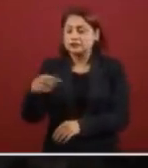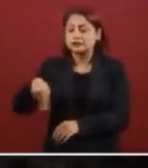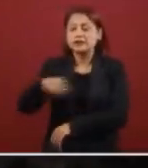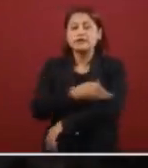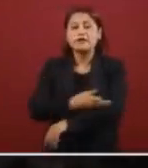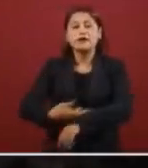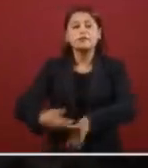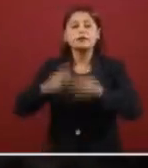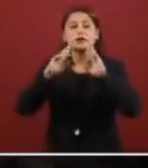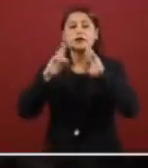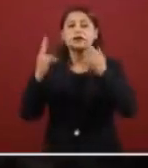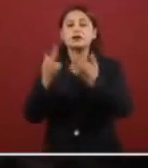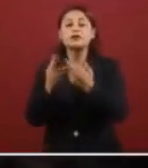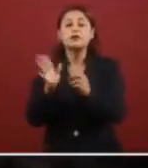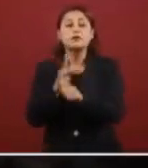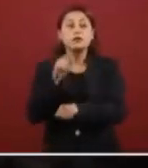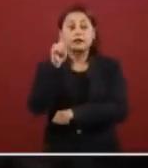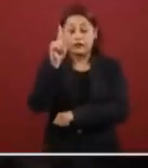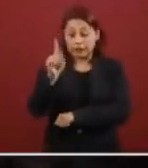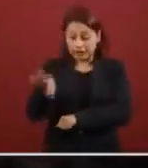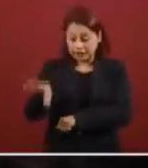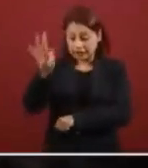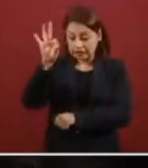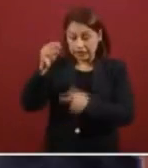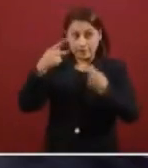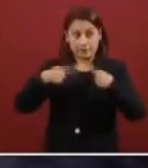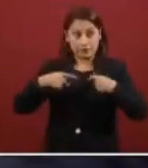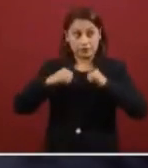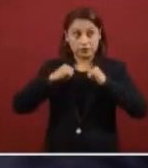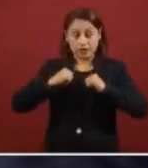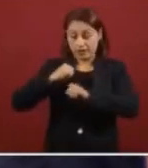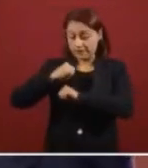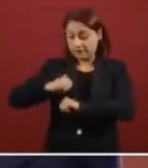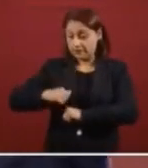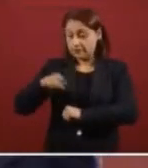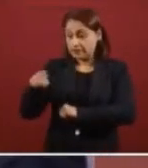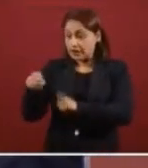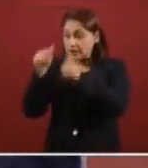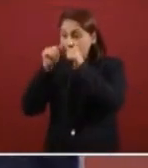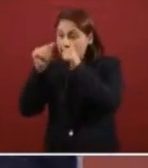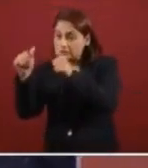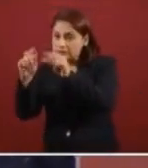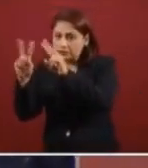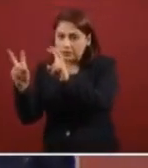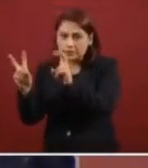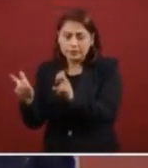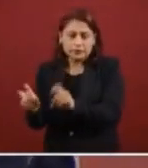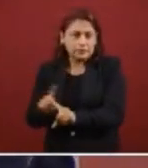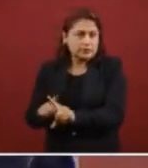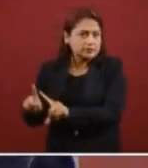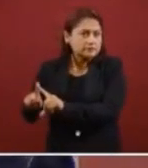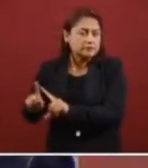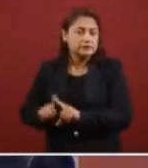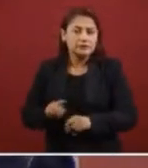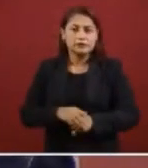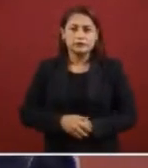the time that was supposed to end, but it also is dealing with feminicide,